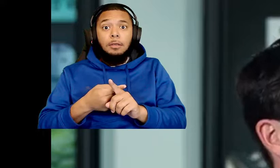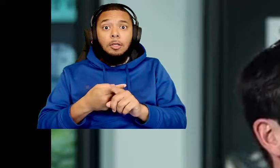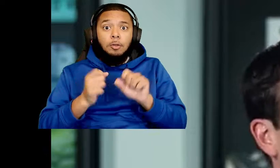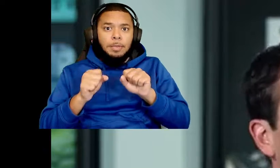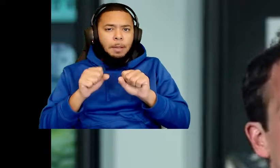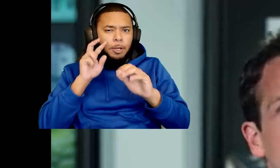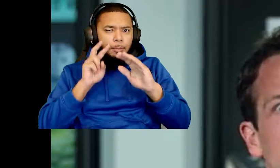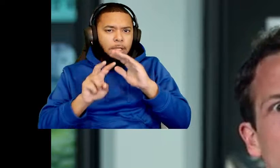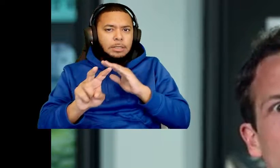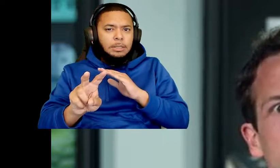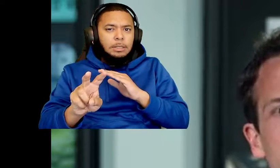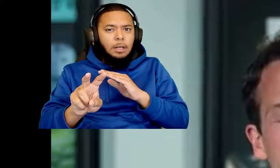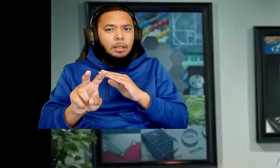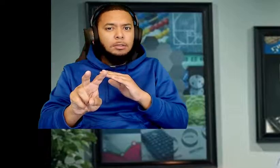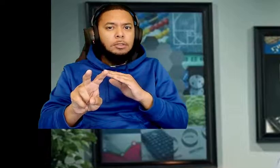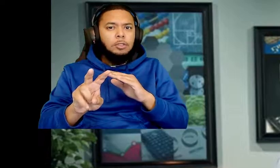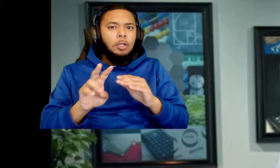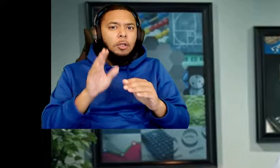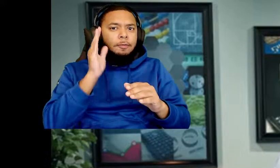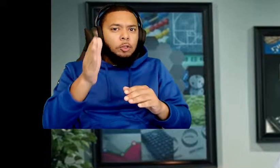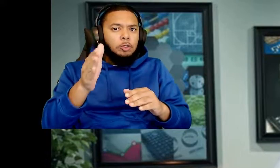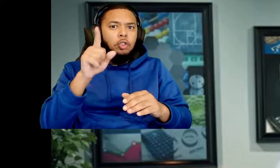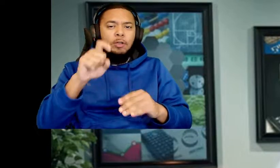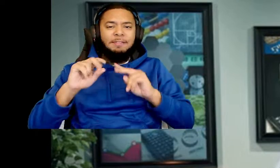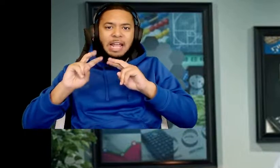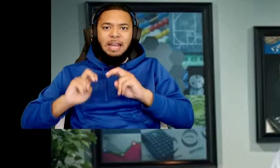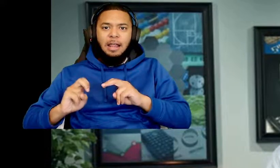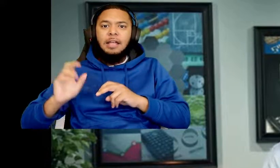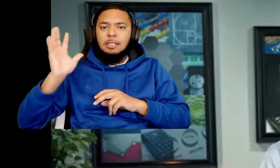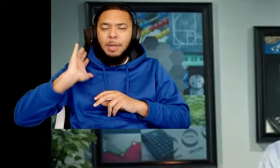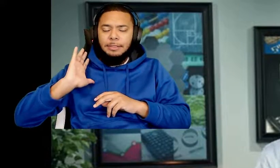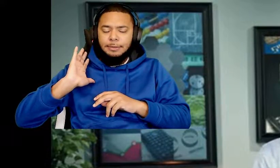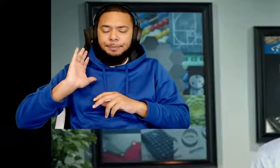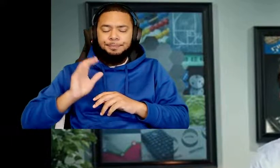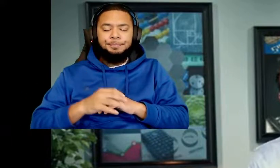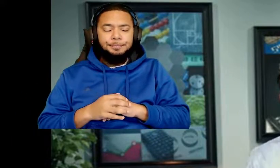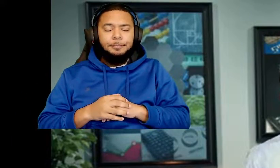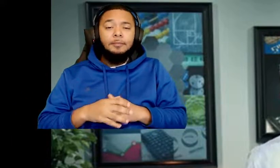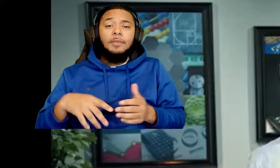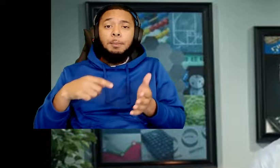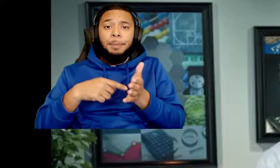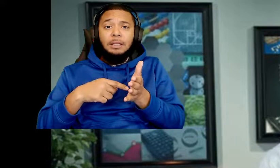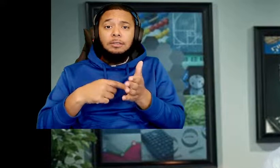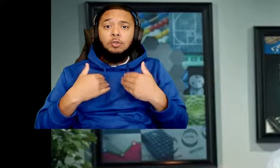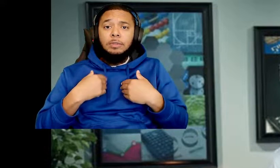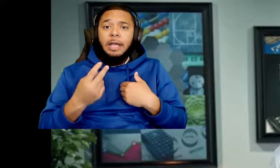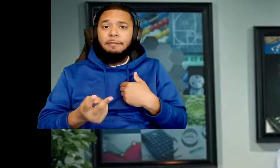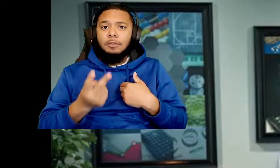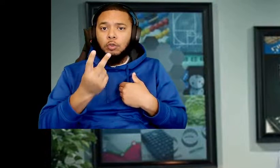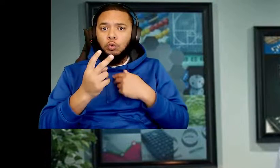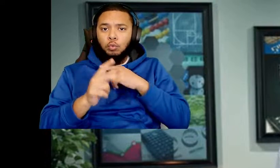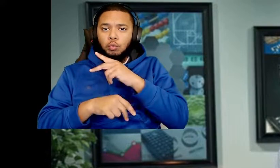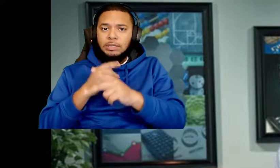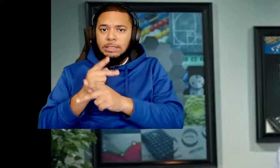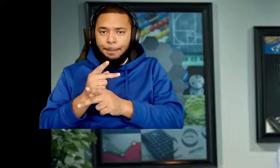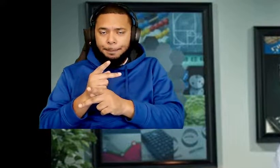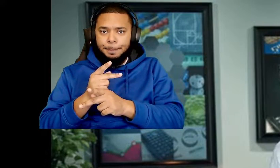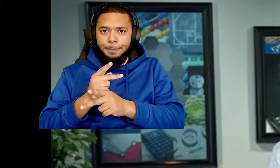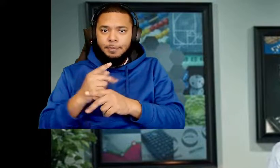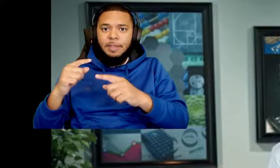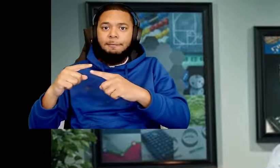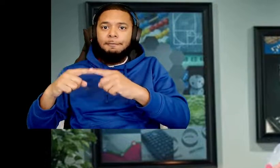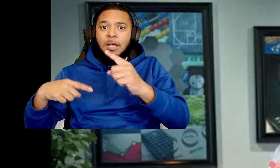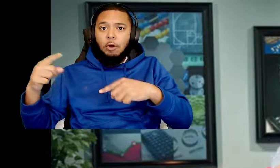must analyze the past. Now, speaking of bills, there are two main types. There's a